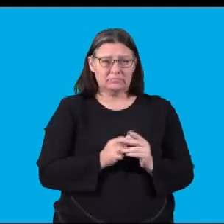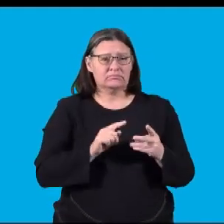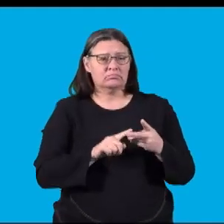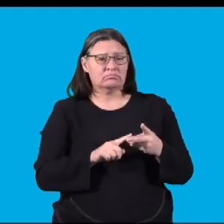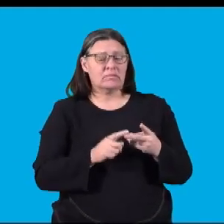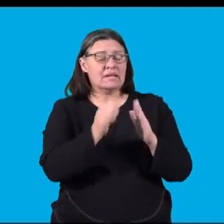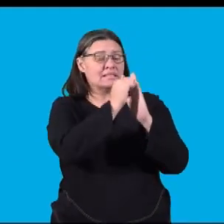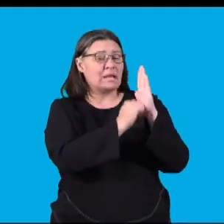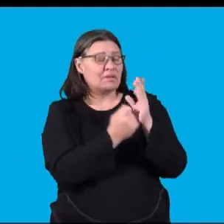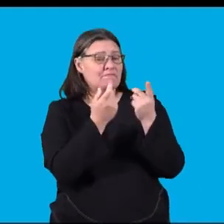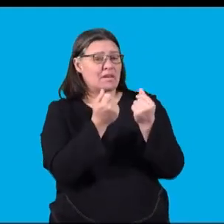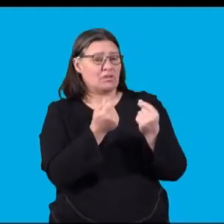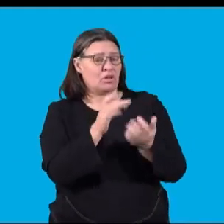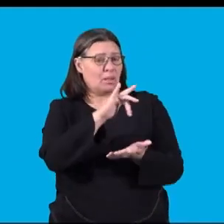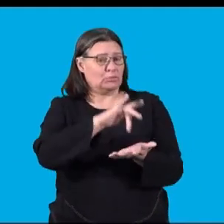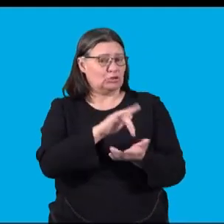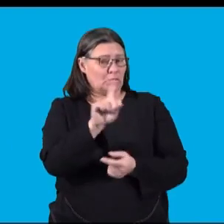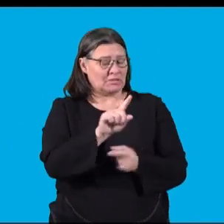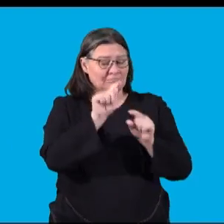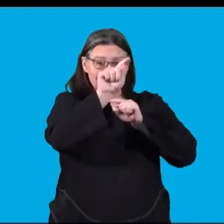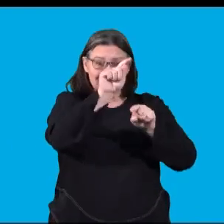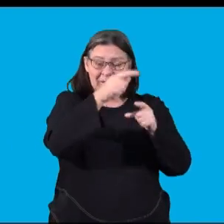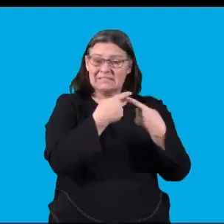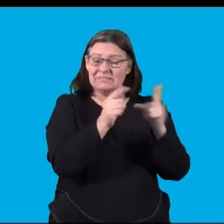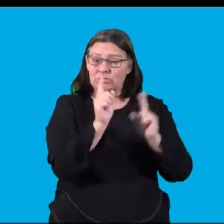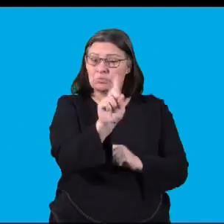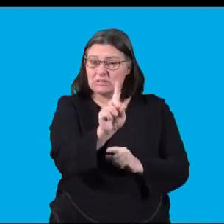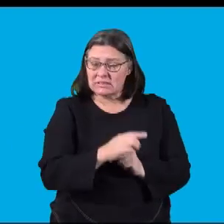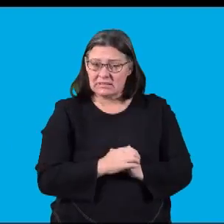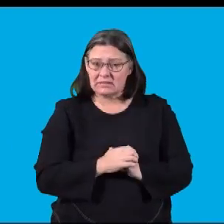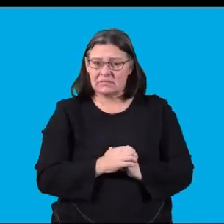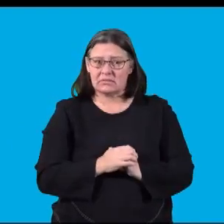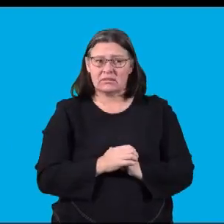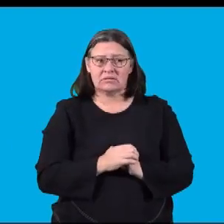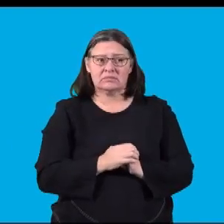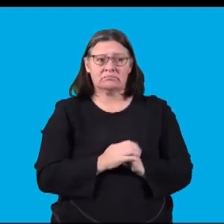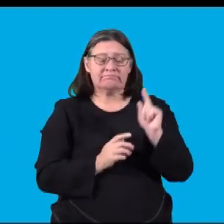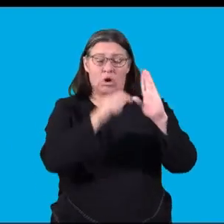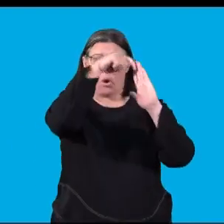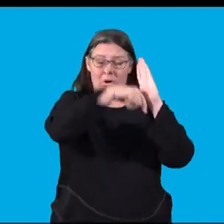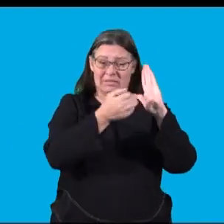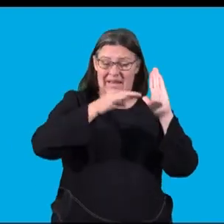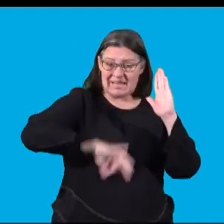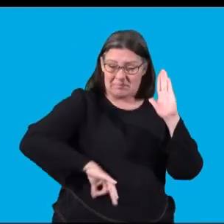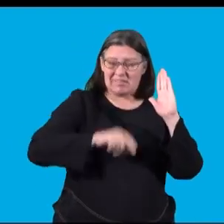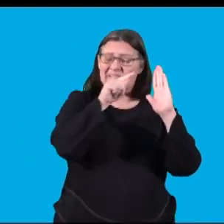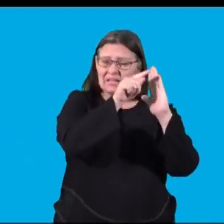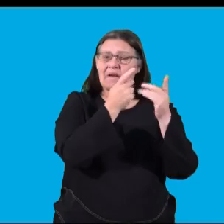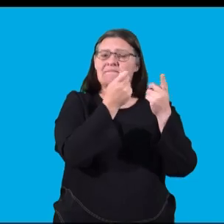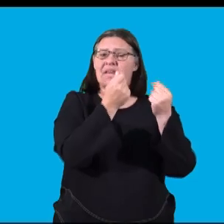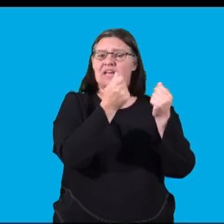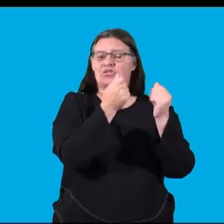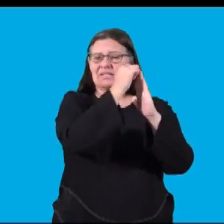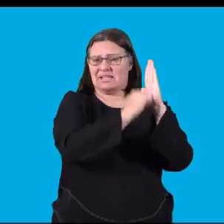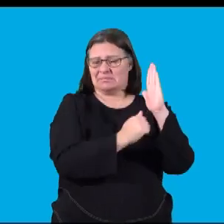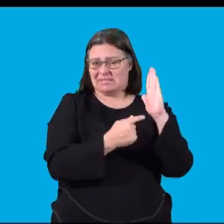what is your statement of financial position. And remember, the difference between these two is that your statement of comprehensive income is